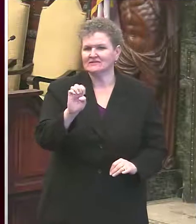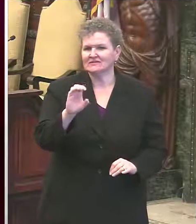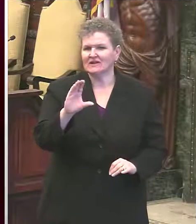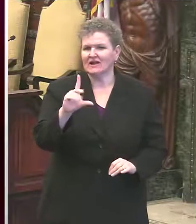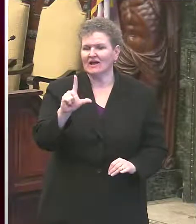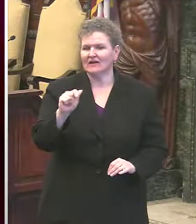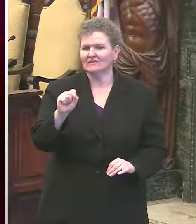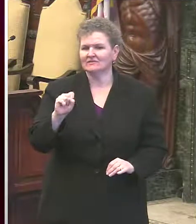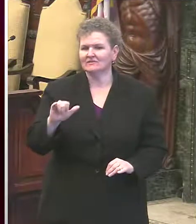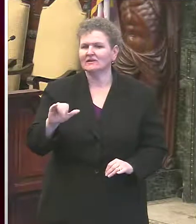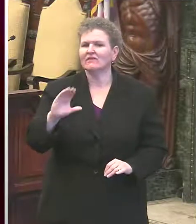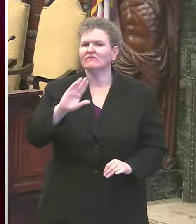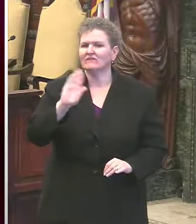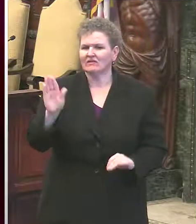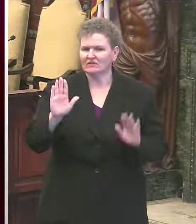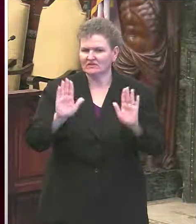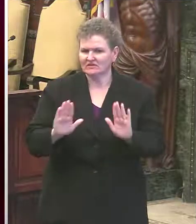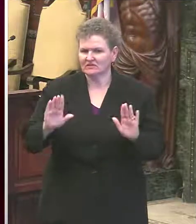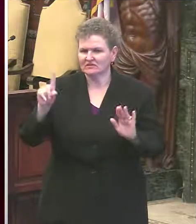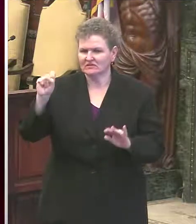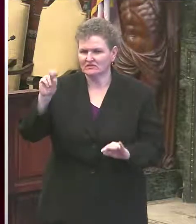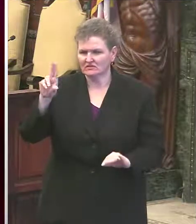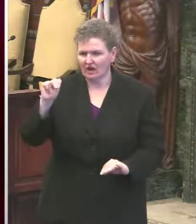Sun. Denise, you can go ahead and unmute.